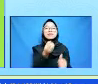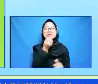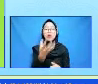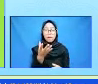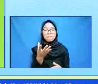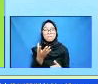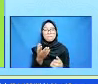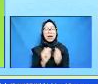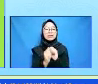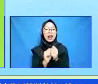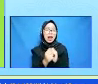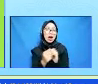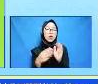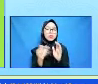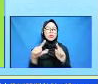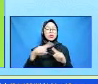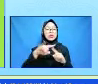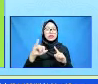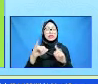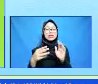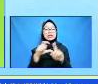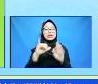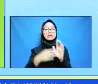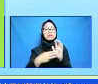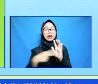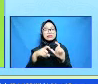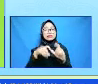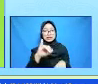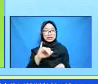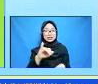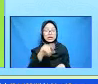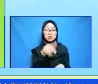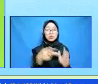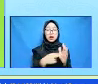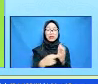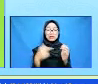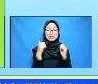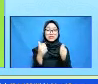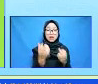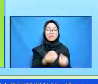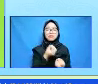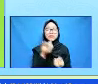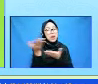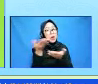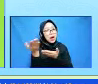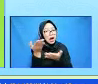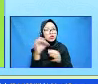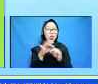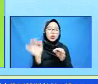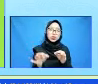provide solutions, innovations, to really address the climate crisis that we are now